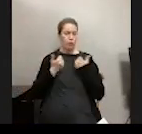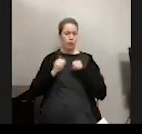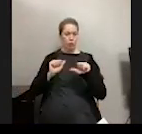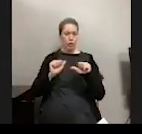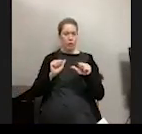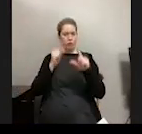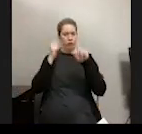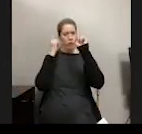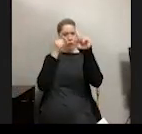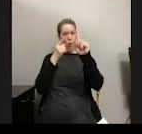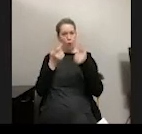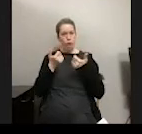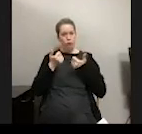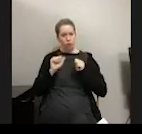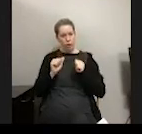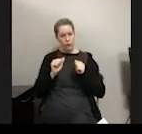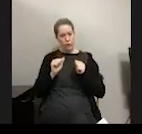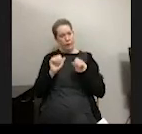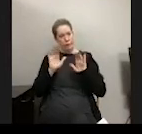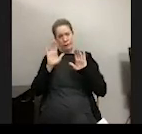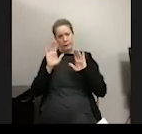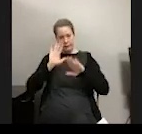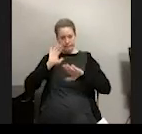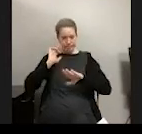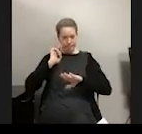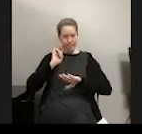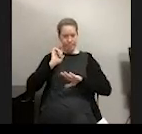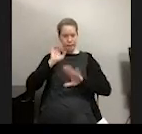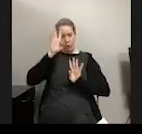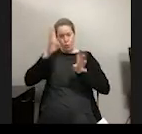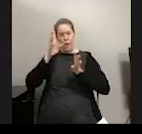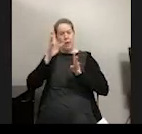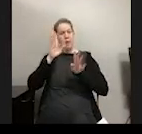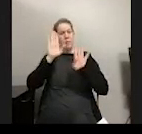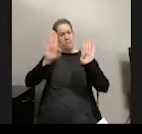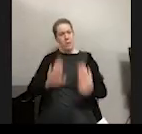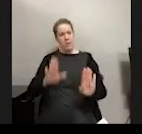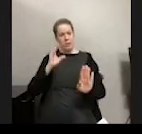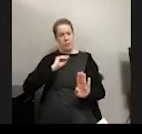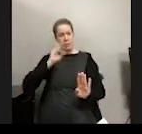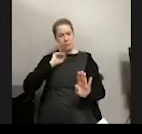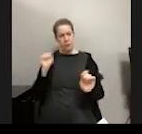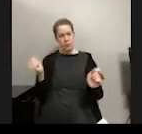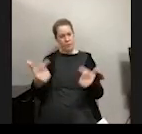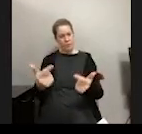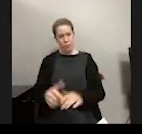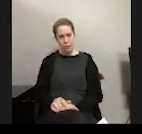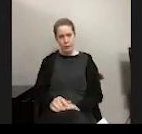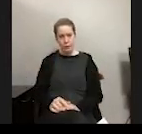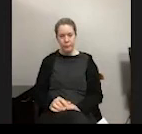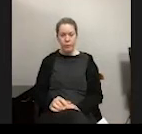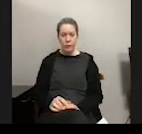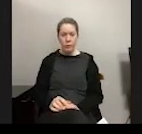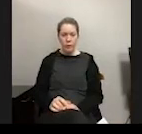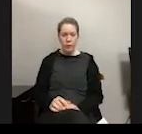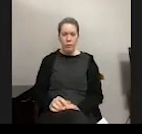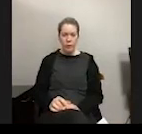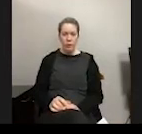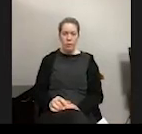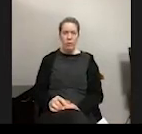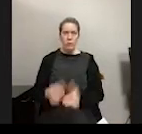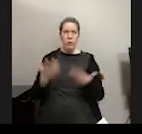Yeah, I guess to continue that thought is, as opposed to having public art as just being an